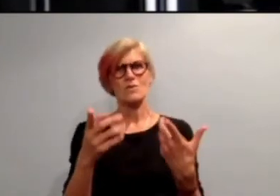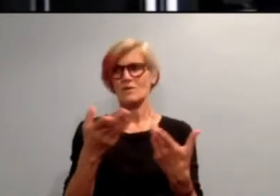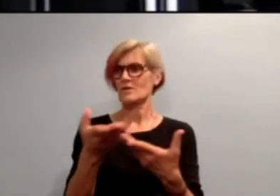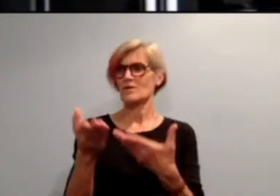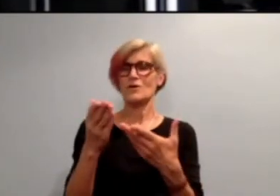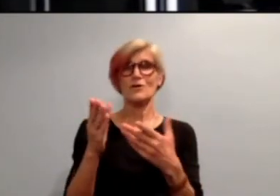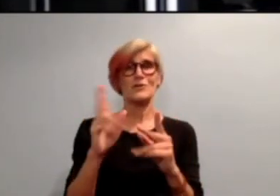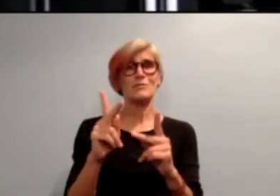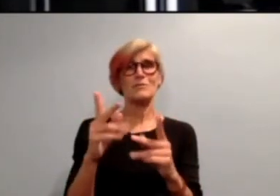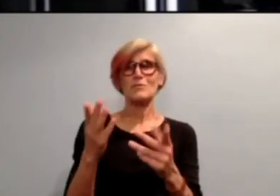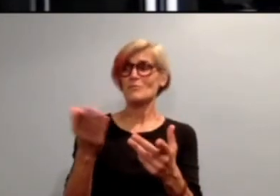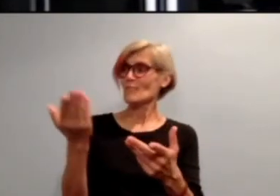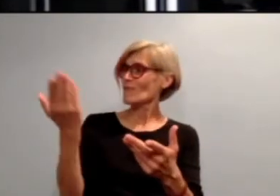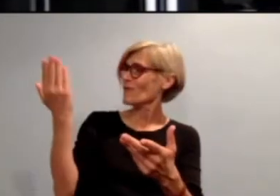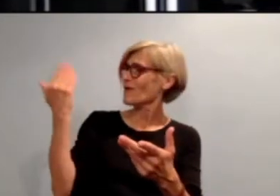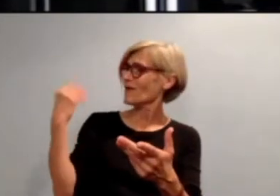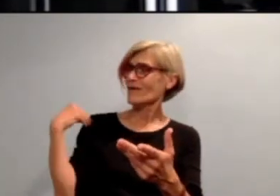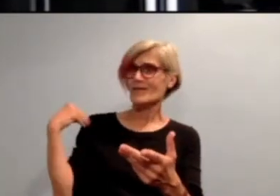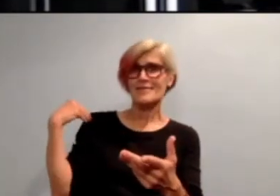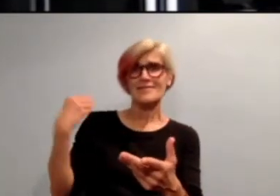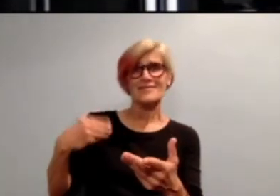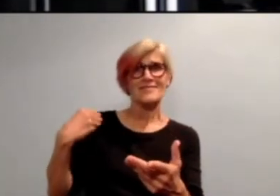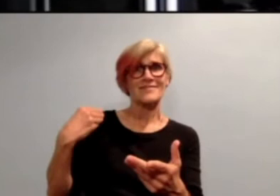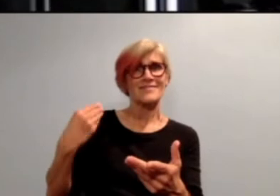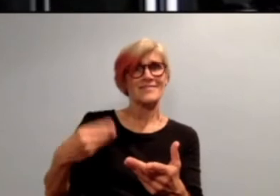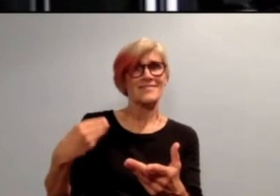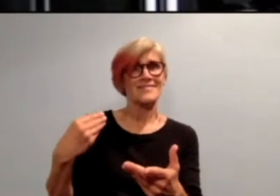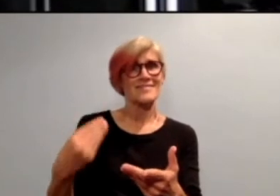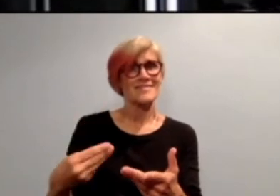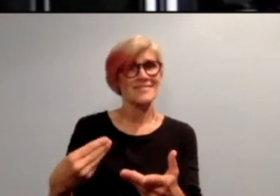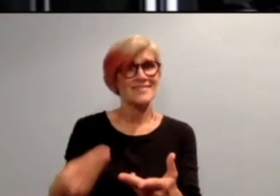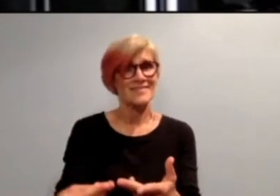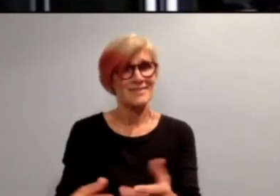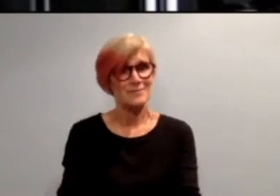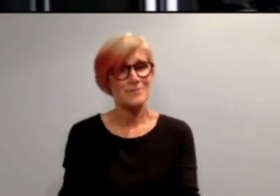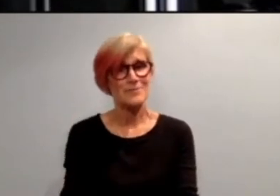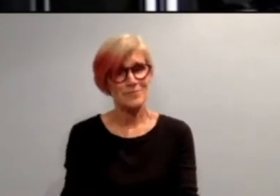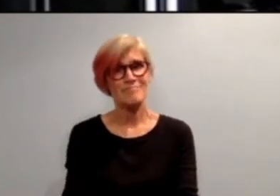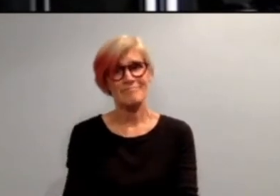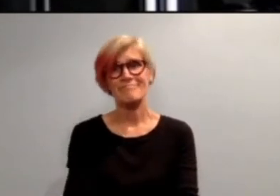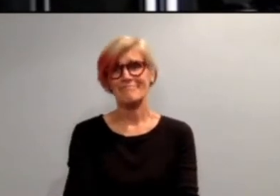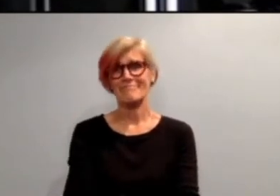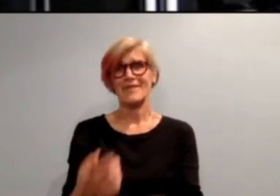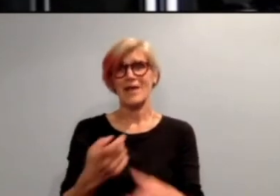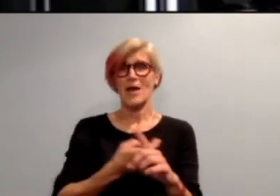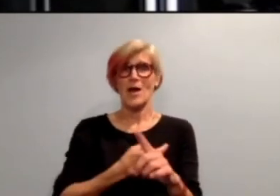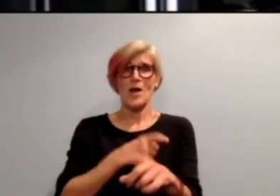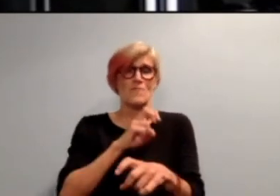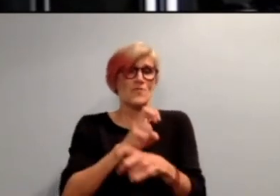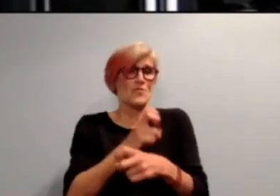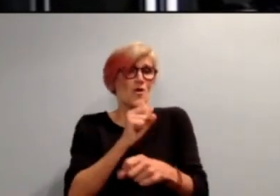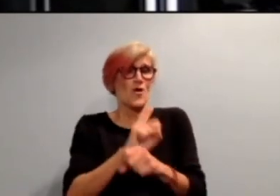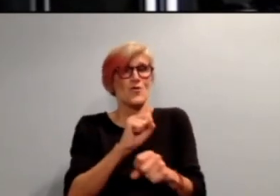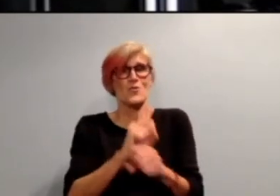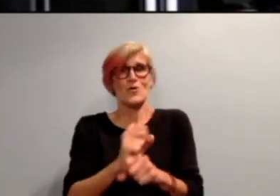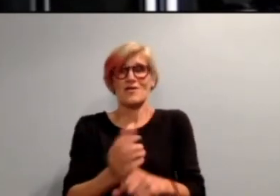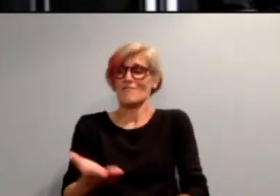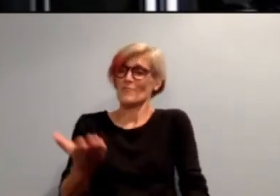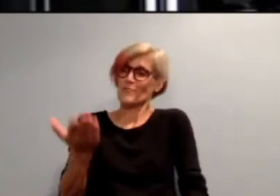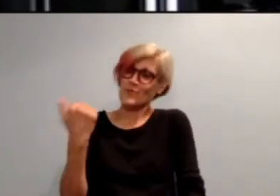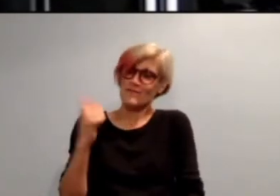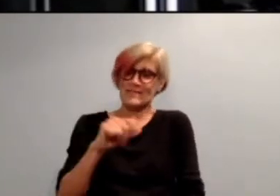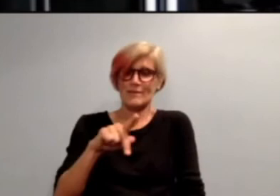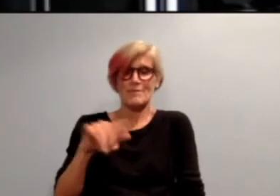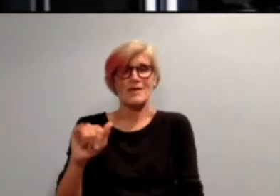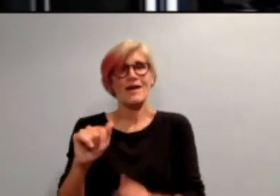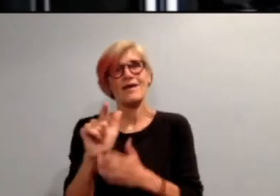come before us. I am absolutely a product of the hard work of previous Asian Pacific Islander legislators like